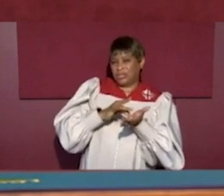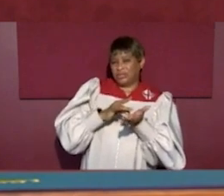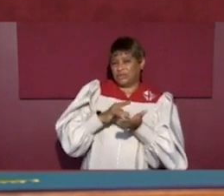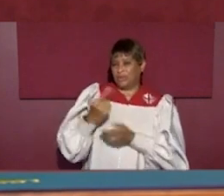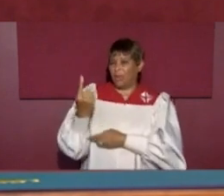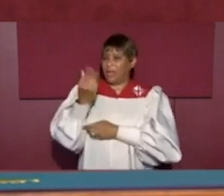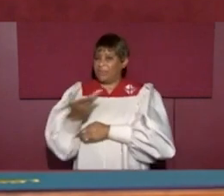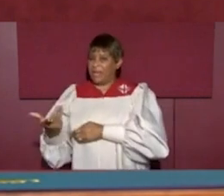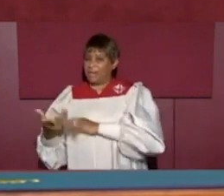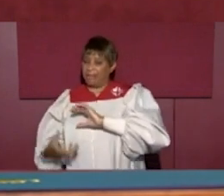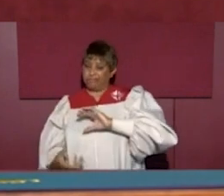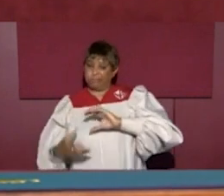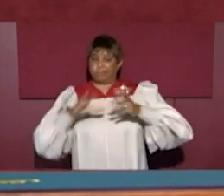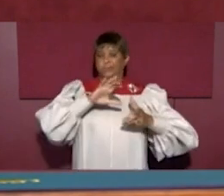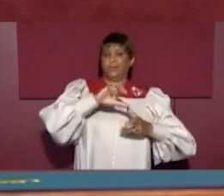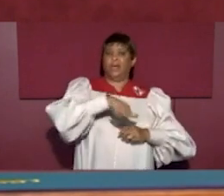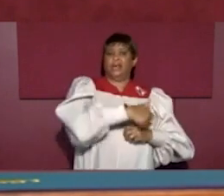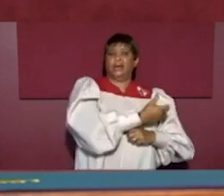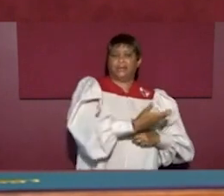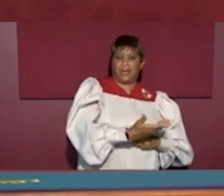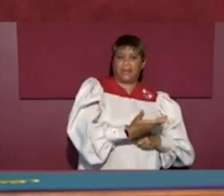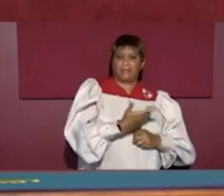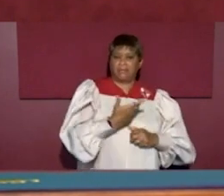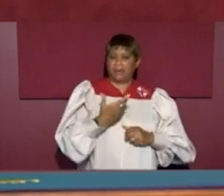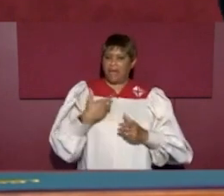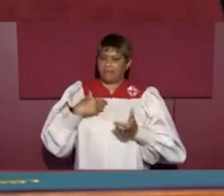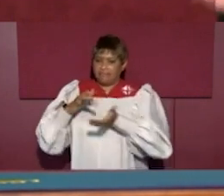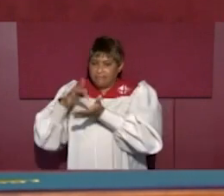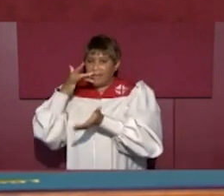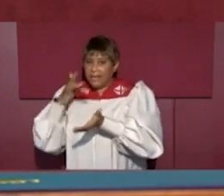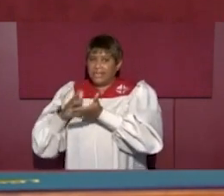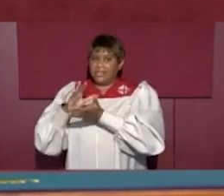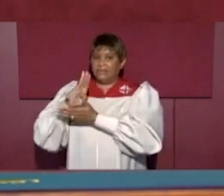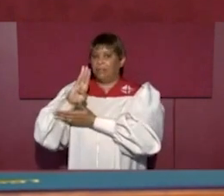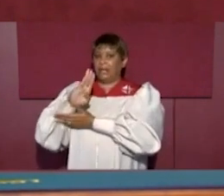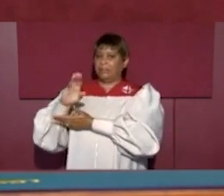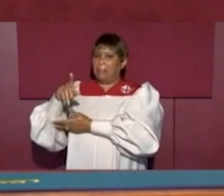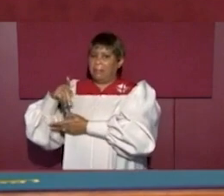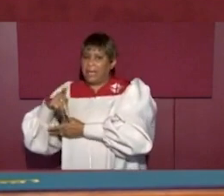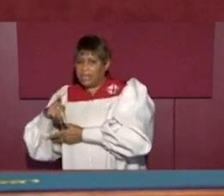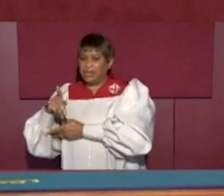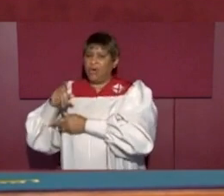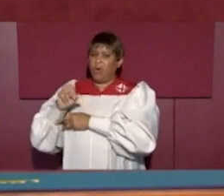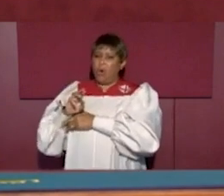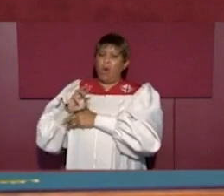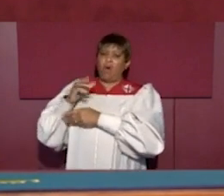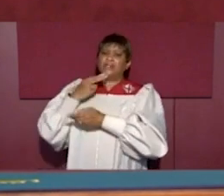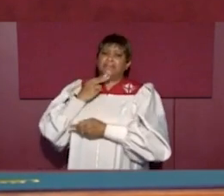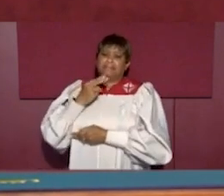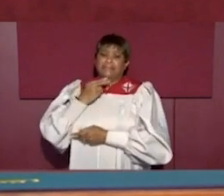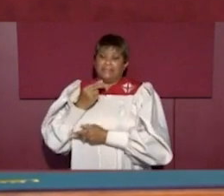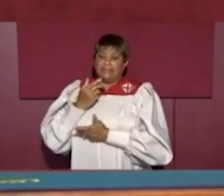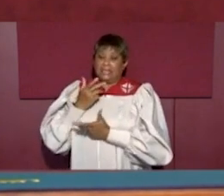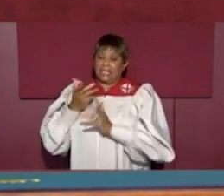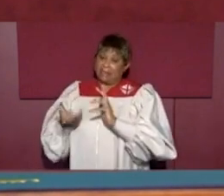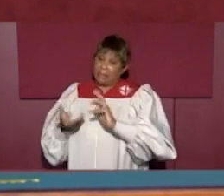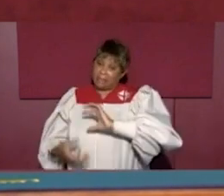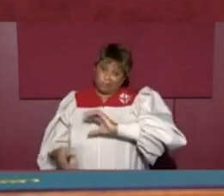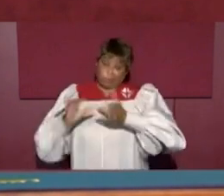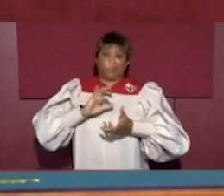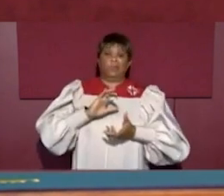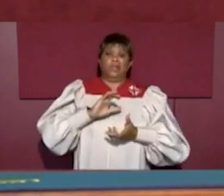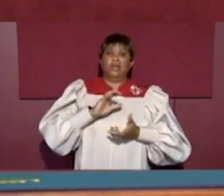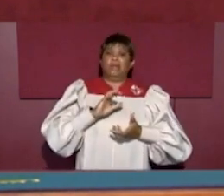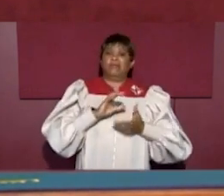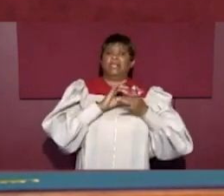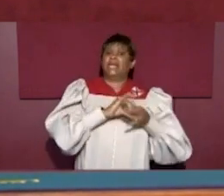up another thing. You know, you might be taking some medicine for your blood pressure or your diabetes or something else, and it could be messing you up in other